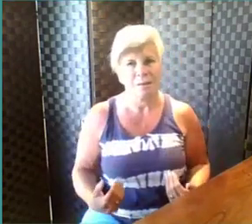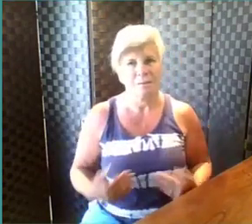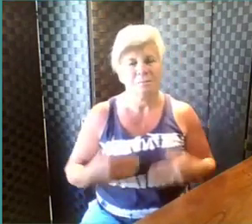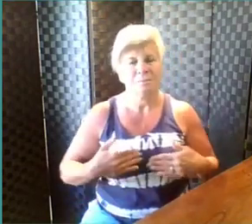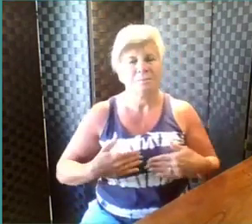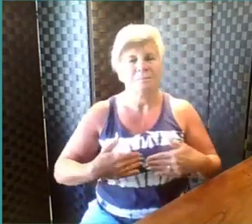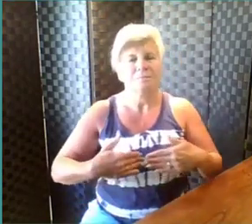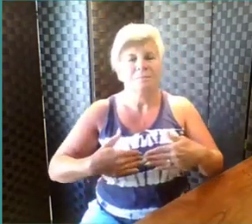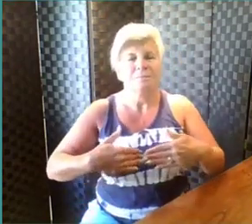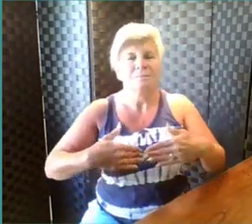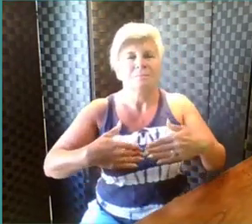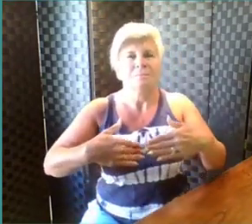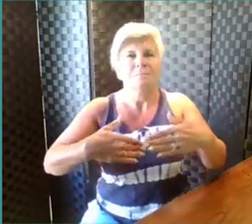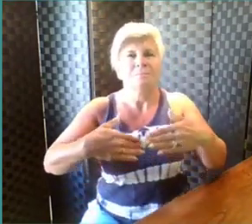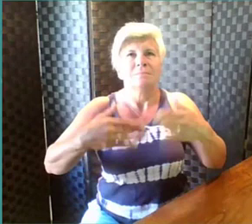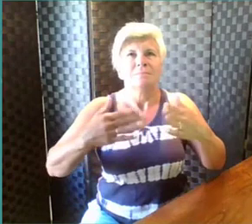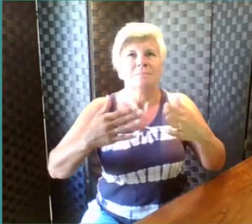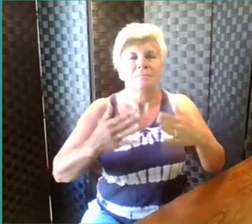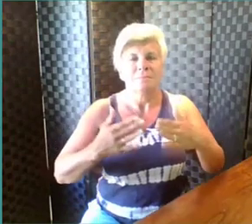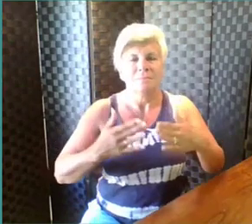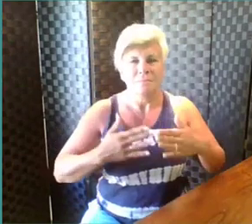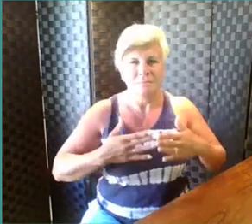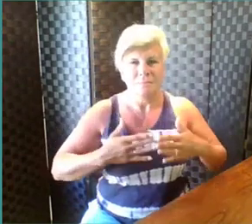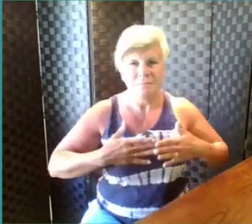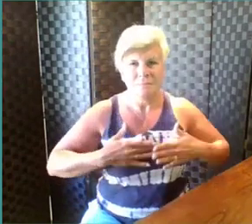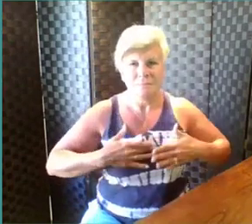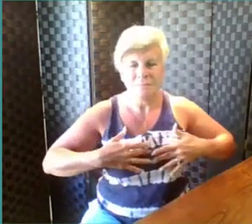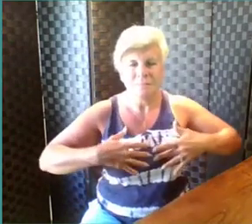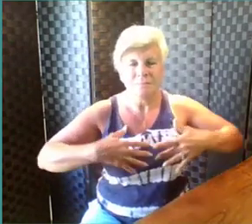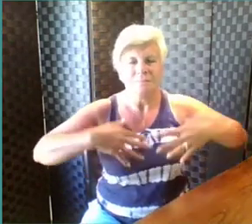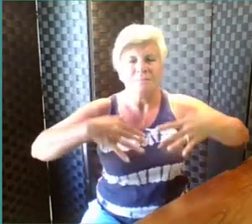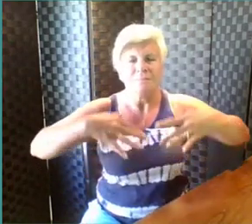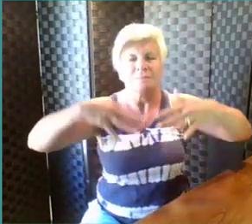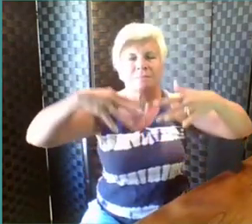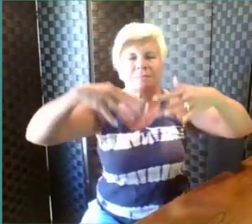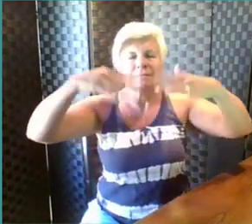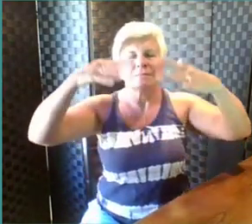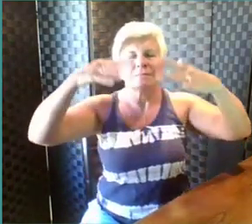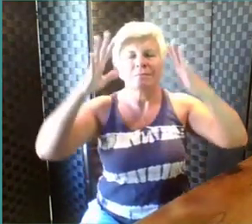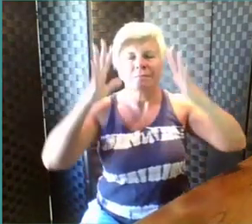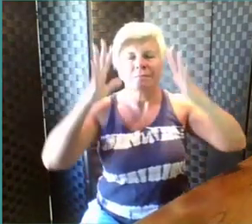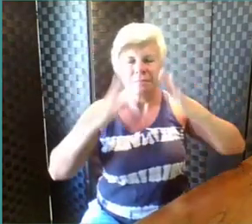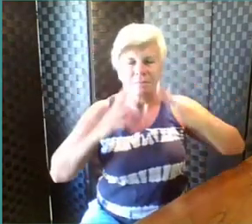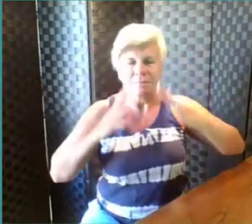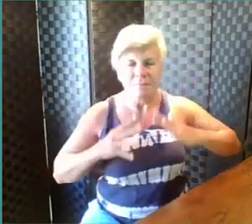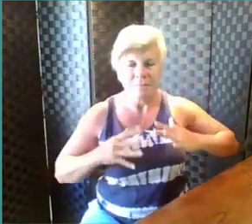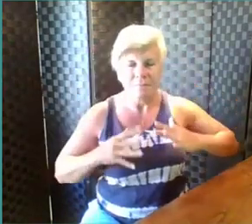Your breath is moving in and out of your nose. Can you notice that?